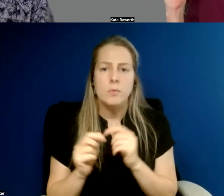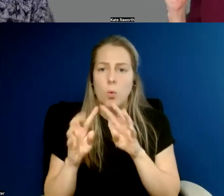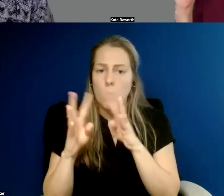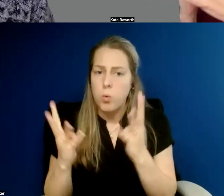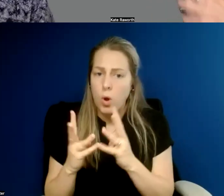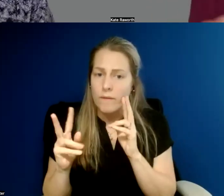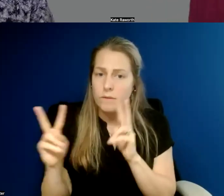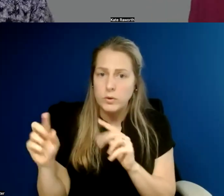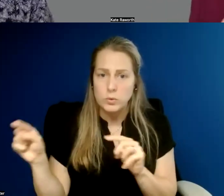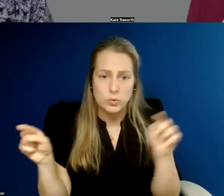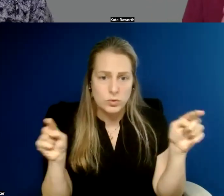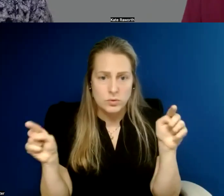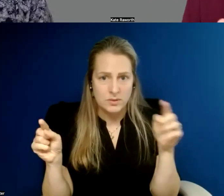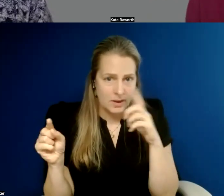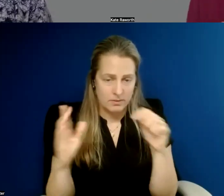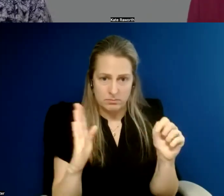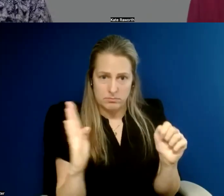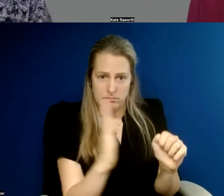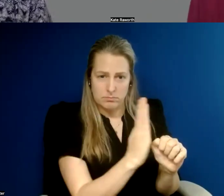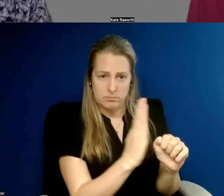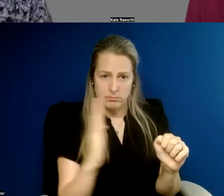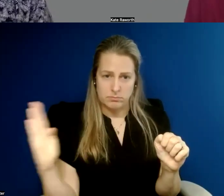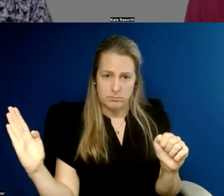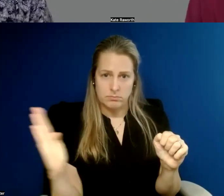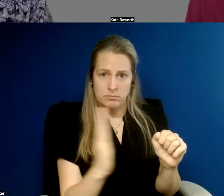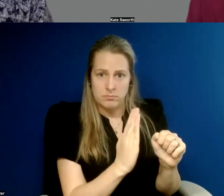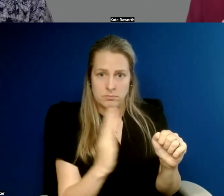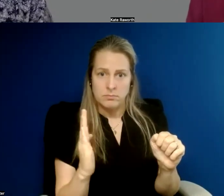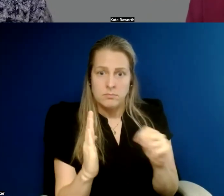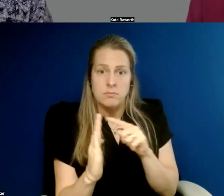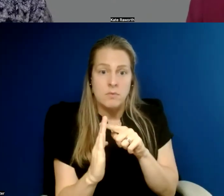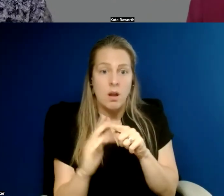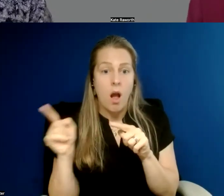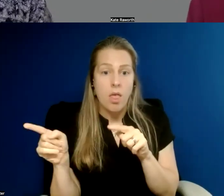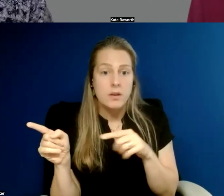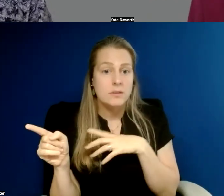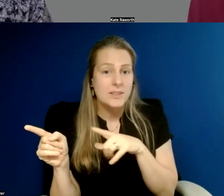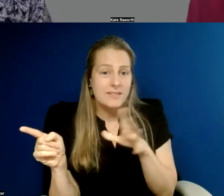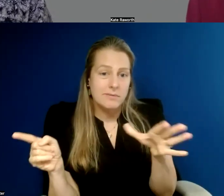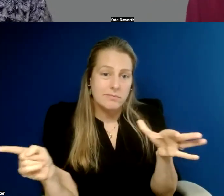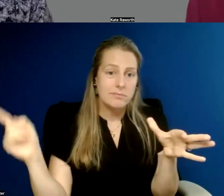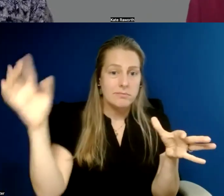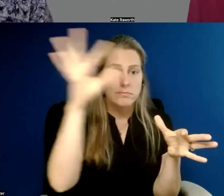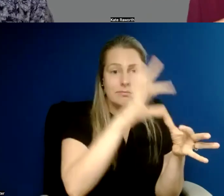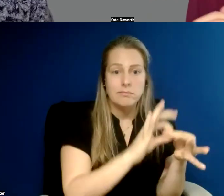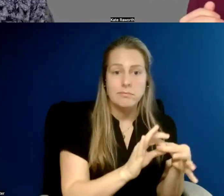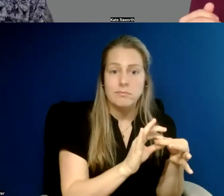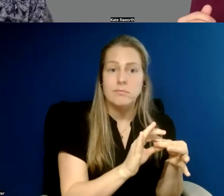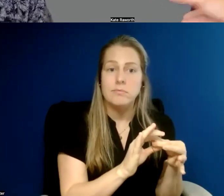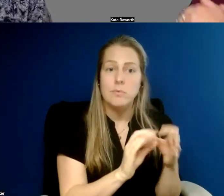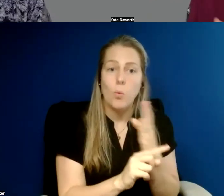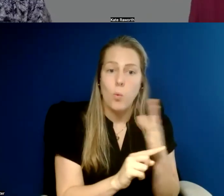said, come back in the other direction. I need to engage with the Western mindset from my indigenous cosmology, and the donut acts as